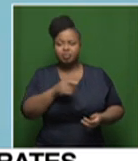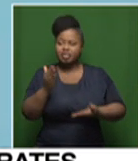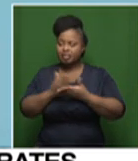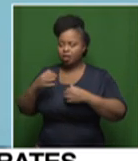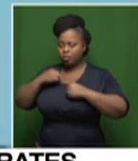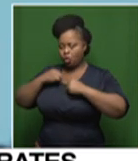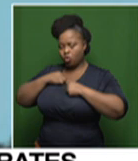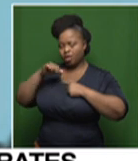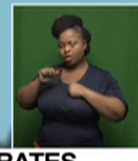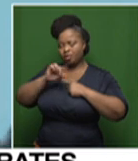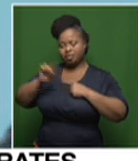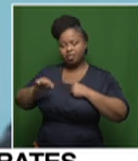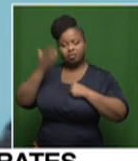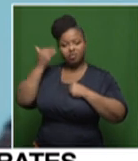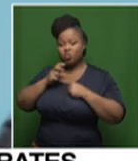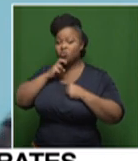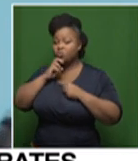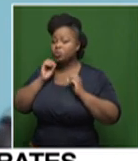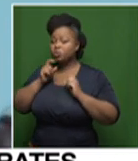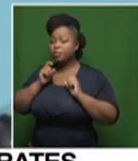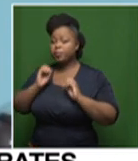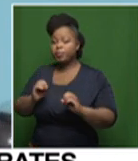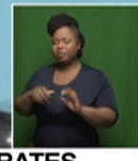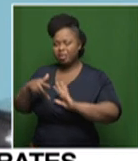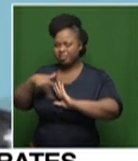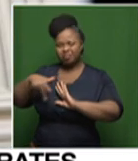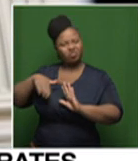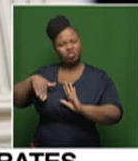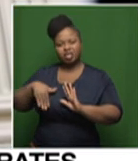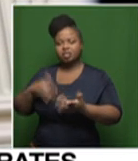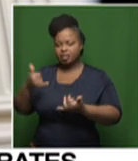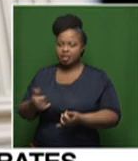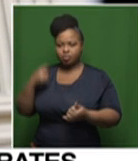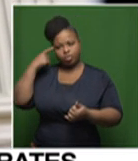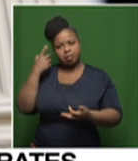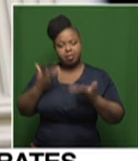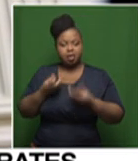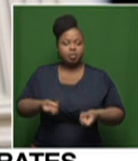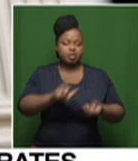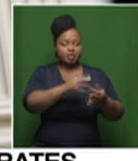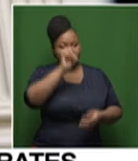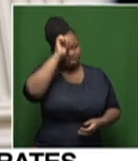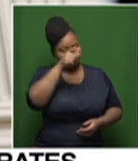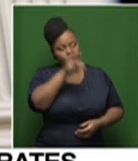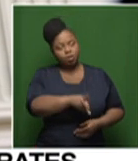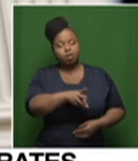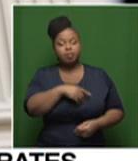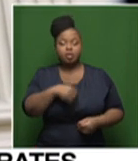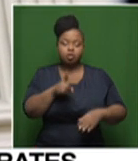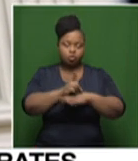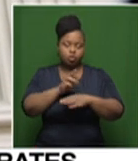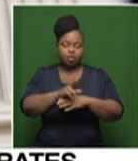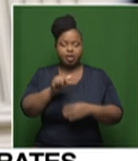of the AstraZeneca vaccine that have not yet been approved for use domestically, top U.S. infectious disease expert Dr. Anthony Fauci